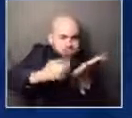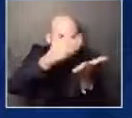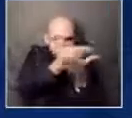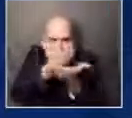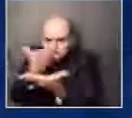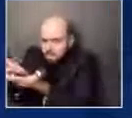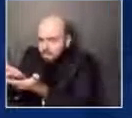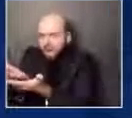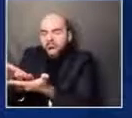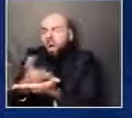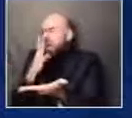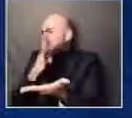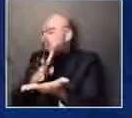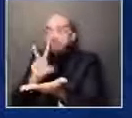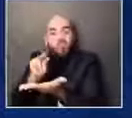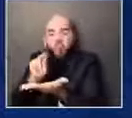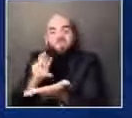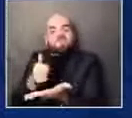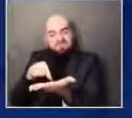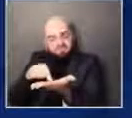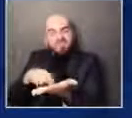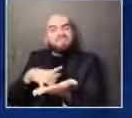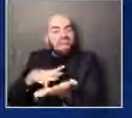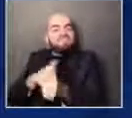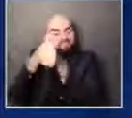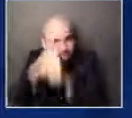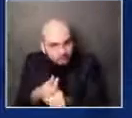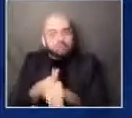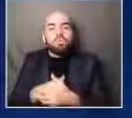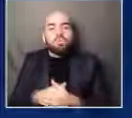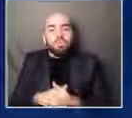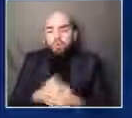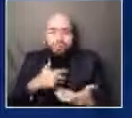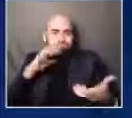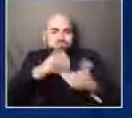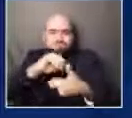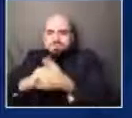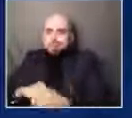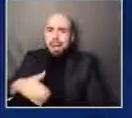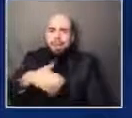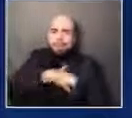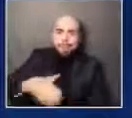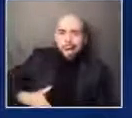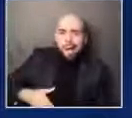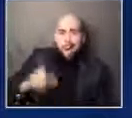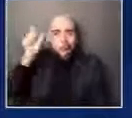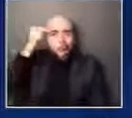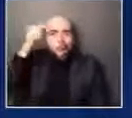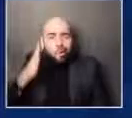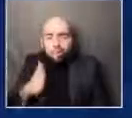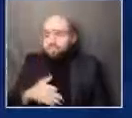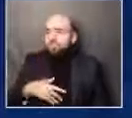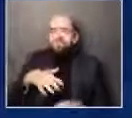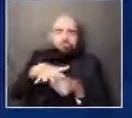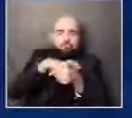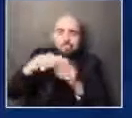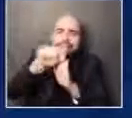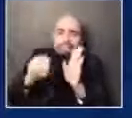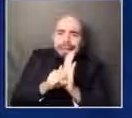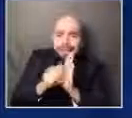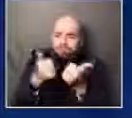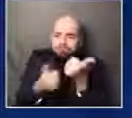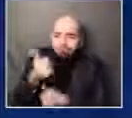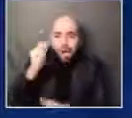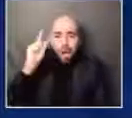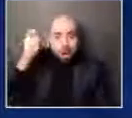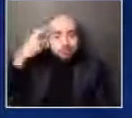in cooperation with governors and local leaders of both parties who are fighting this virus in their communities this very day. There is so